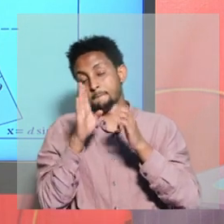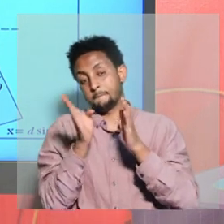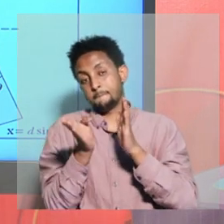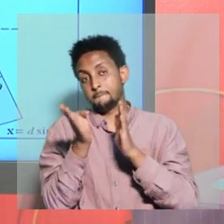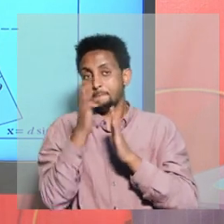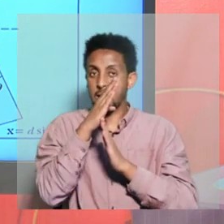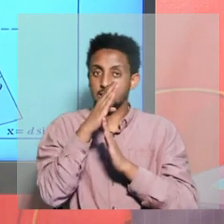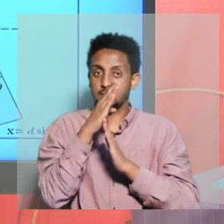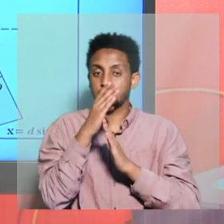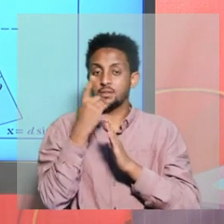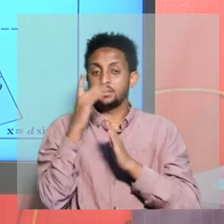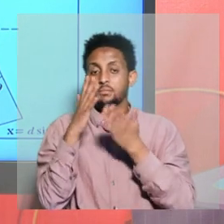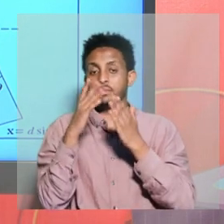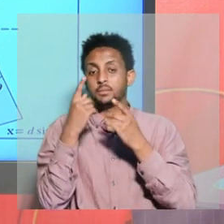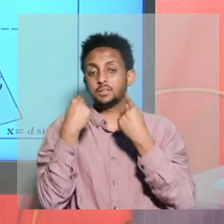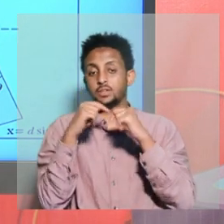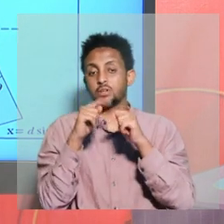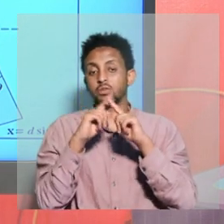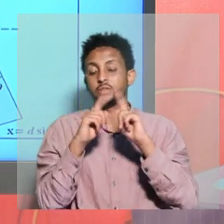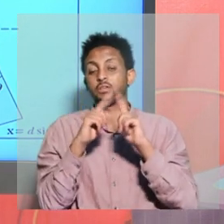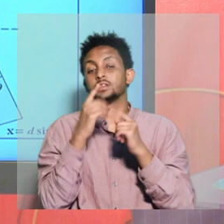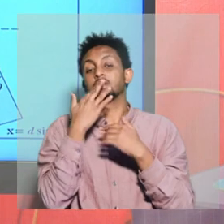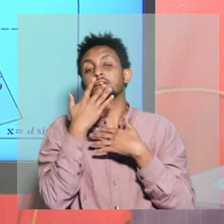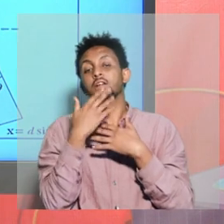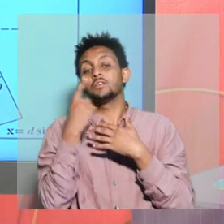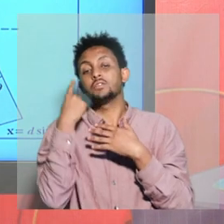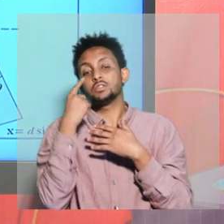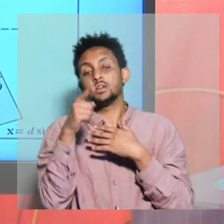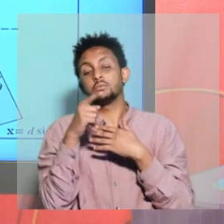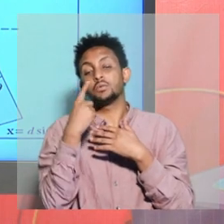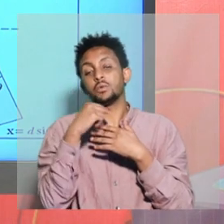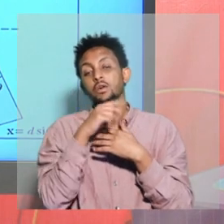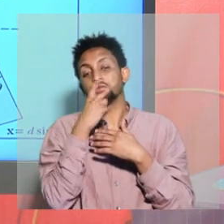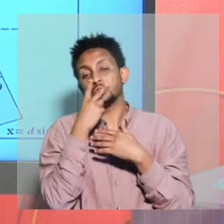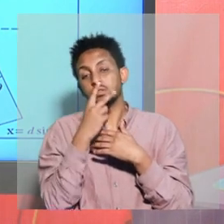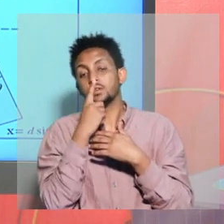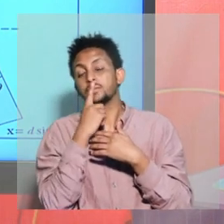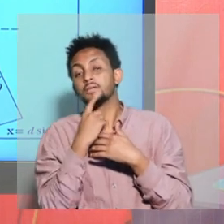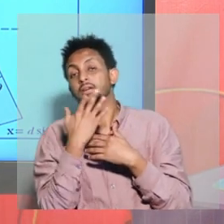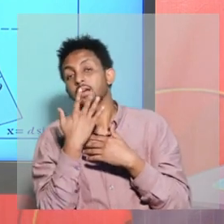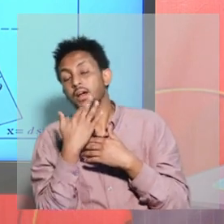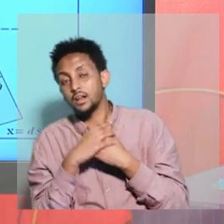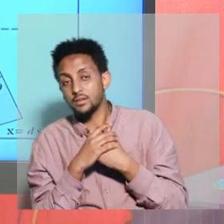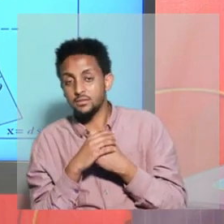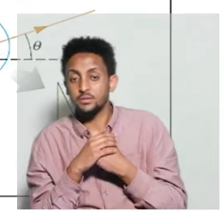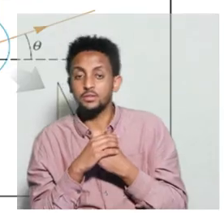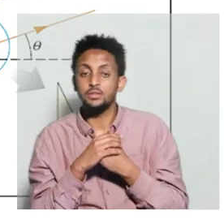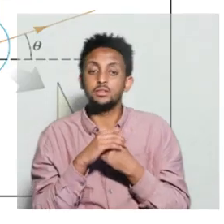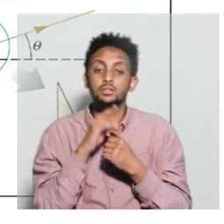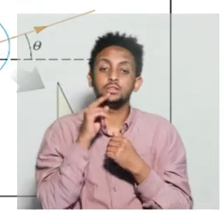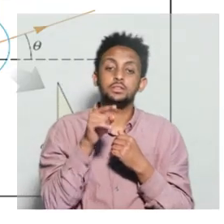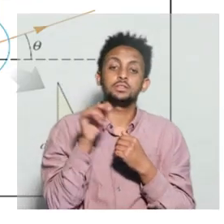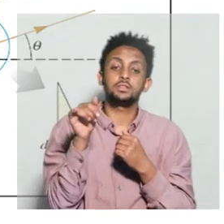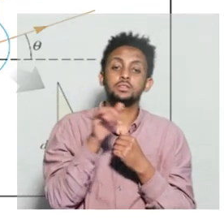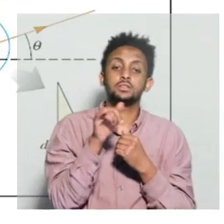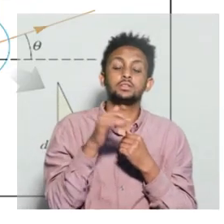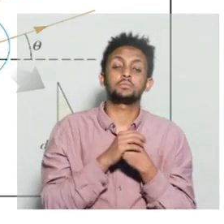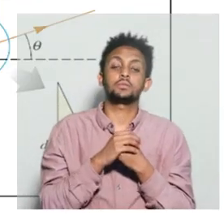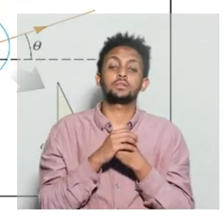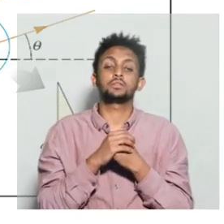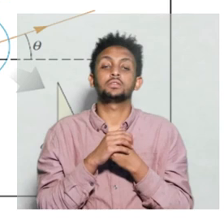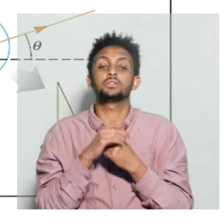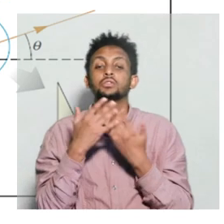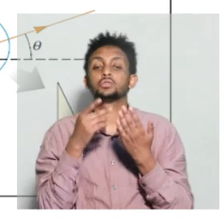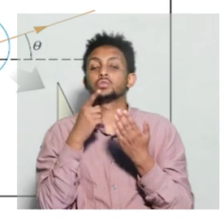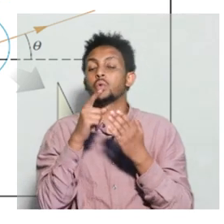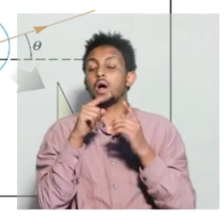theta, you might try to find different colors. For example, you might see here red color at this instant, so